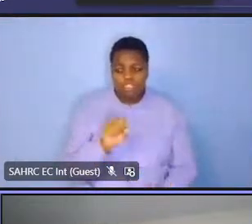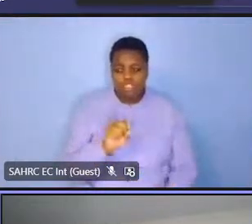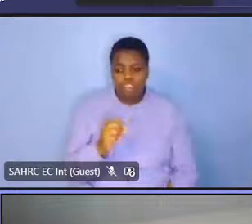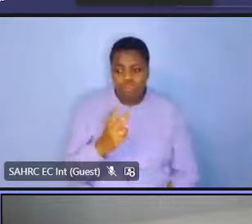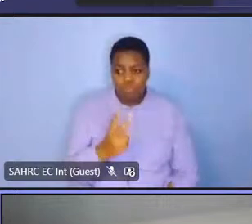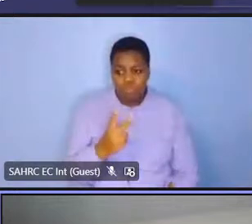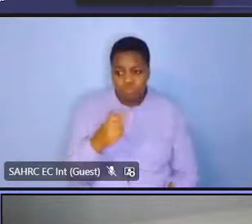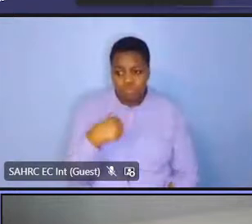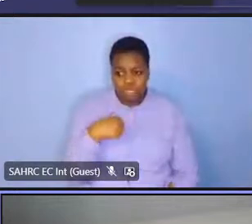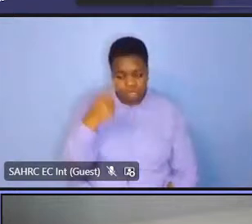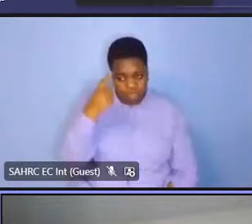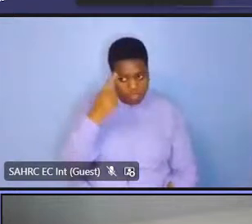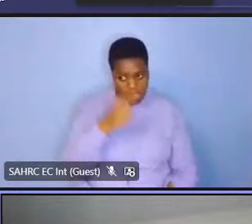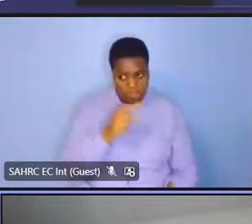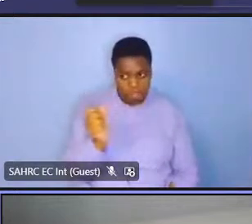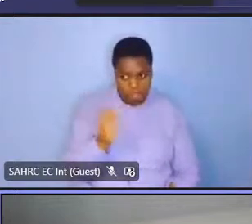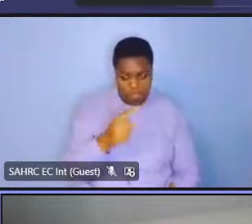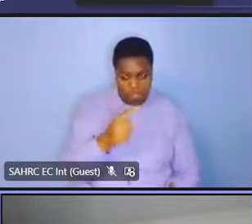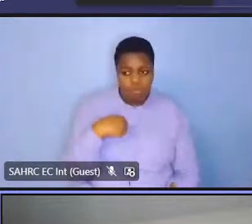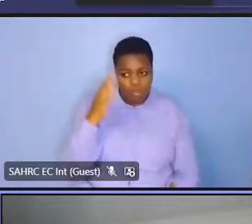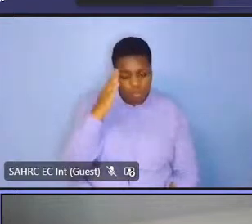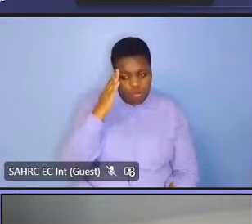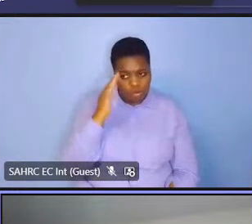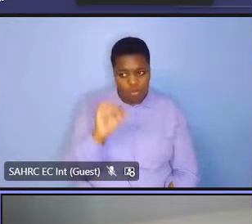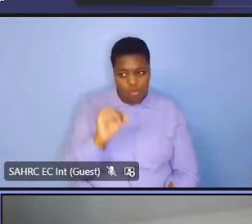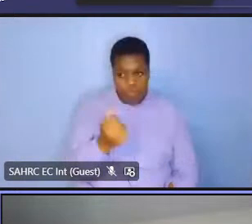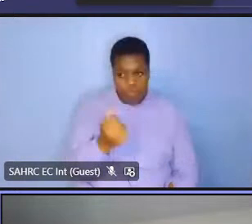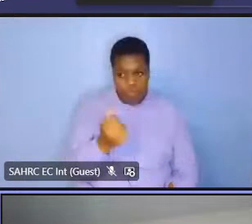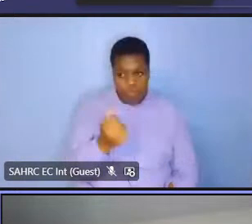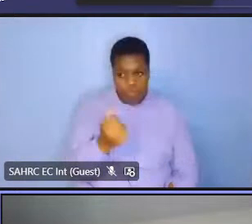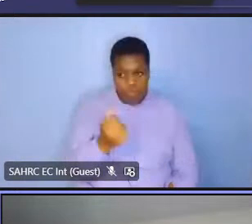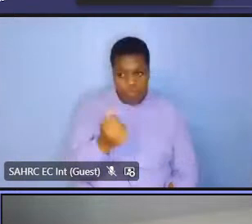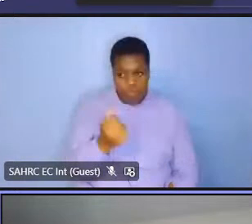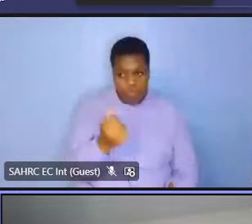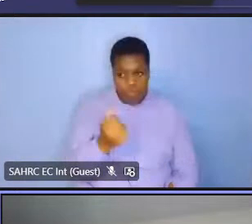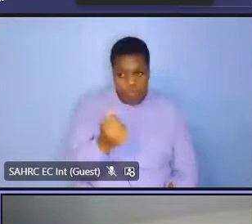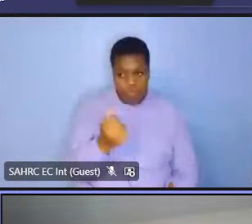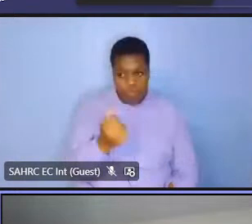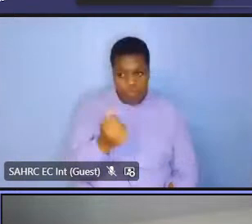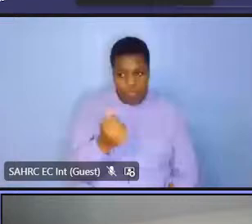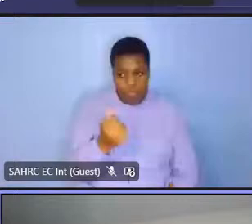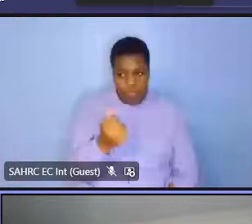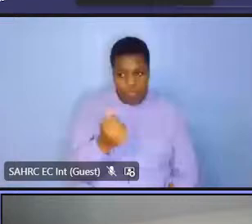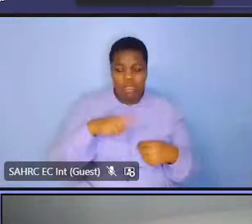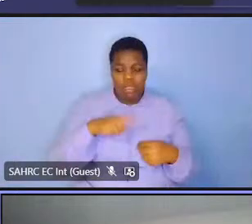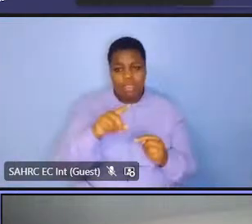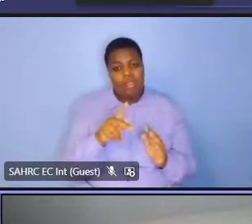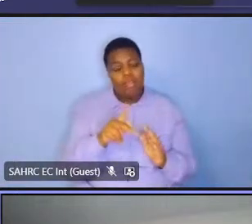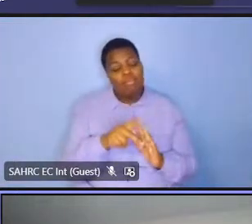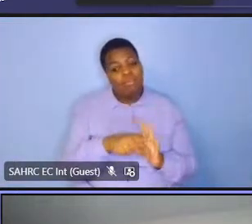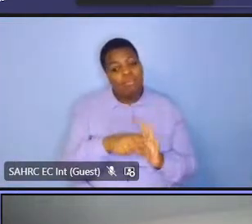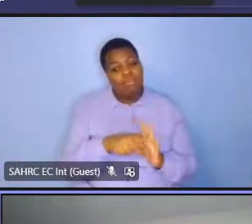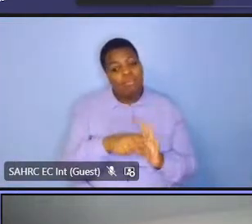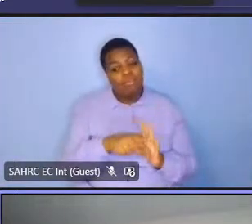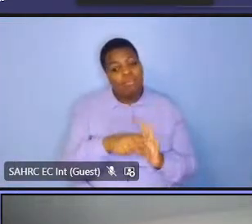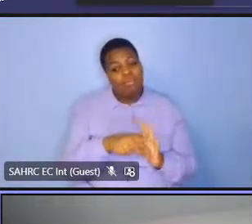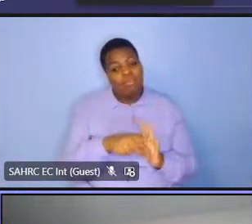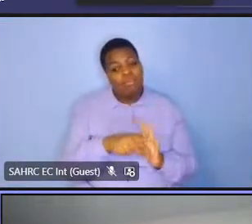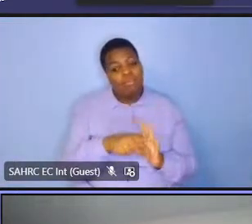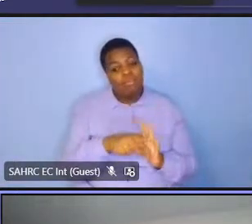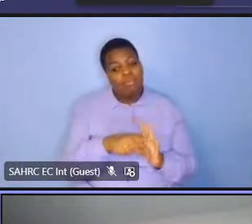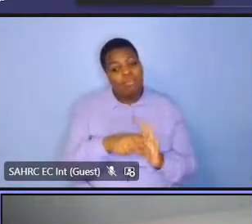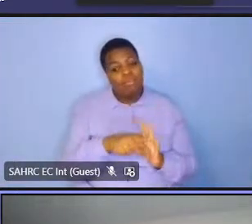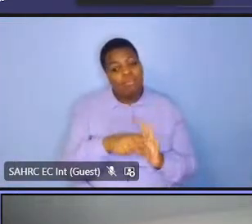is almost obvious to all of us, the supremacy clause, and therefore, as what our colleagues spoke about earlier, should be the yardstick through which we measure